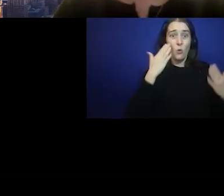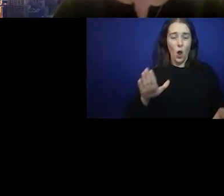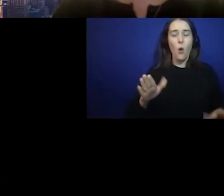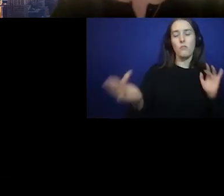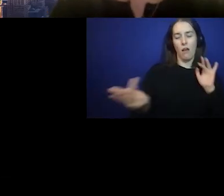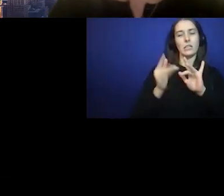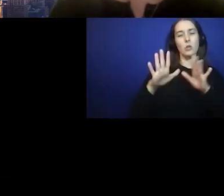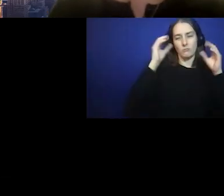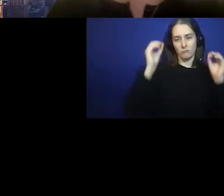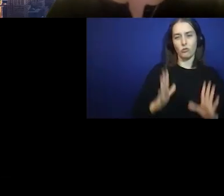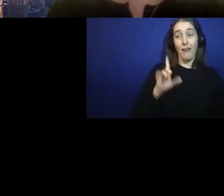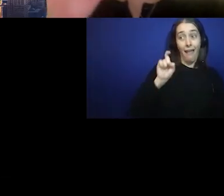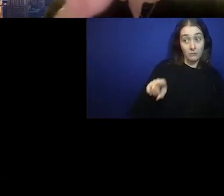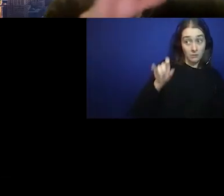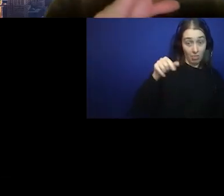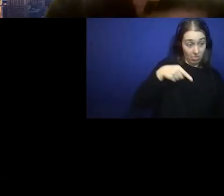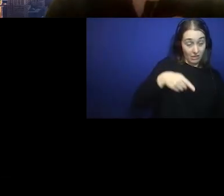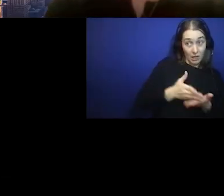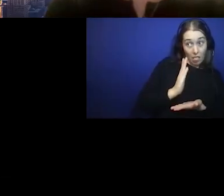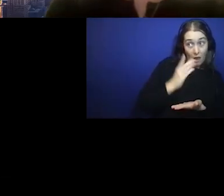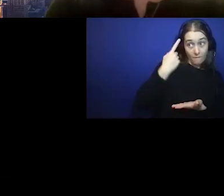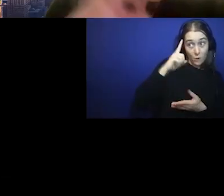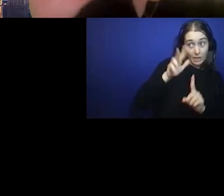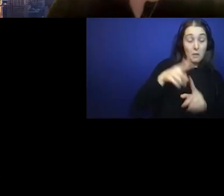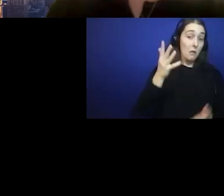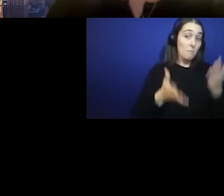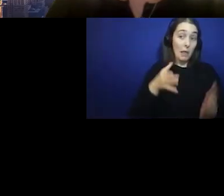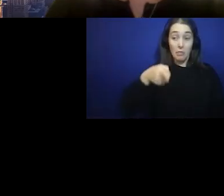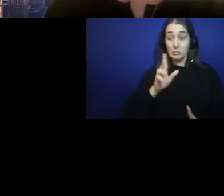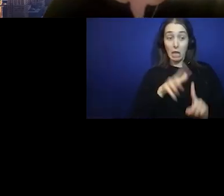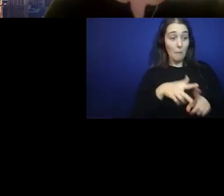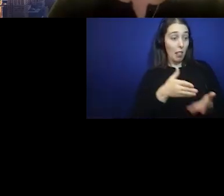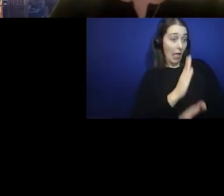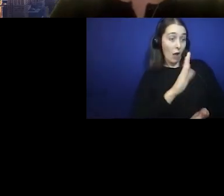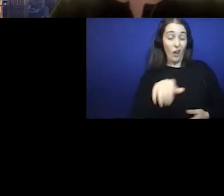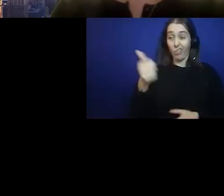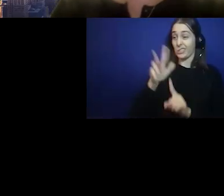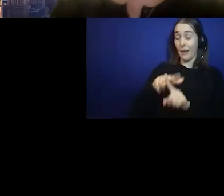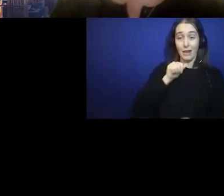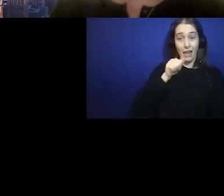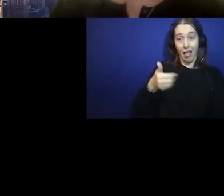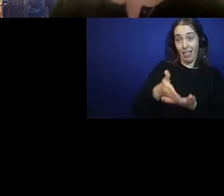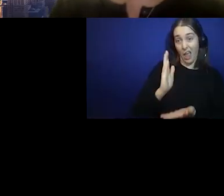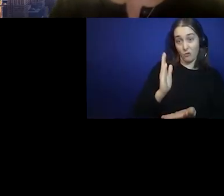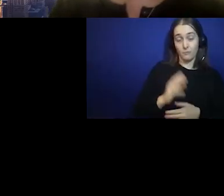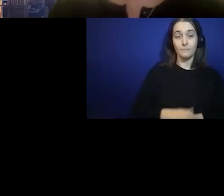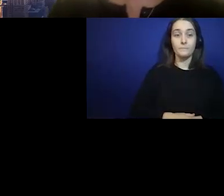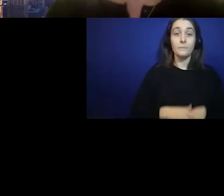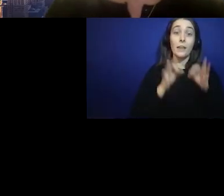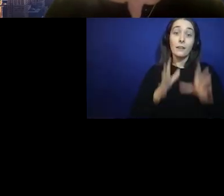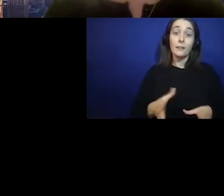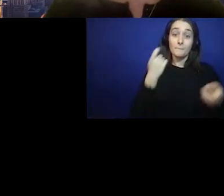this assignment? It might be the case. It could be okay for one assignment and it may not be okay for another assignment in the same course.